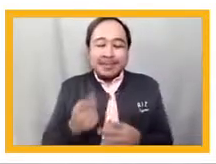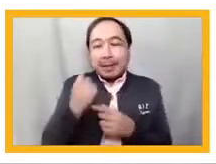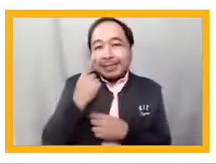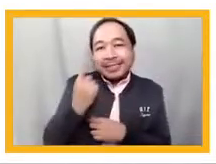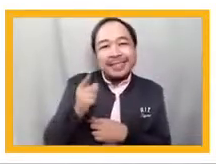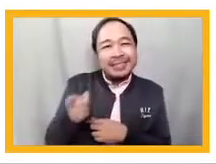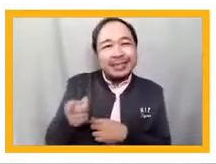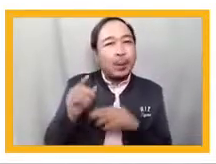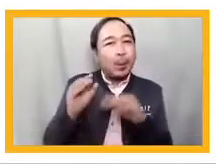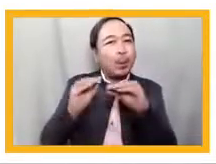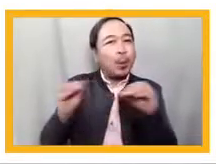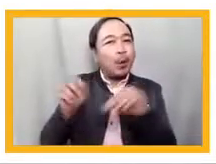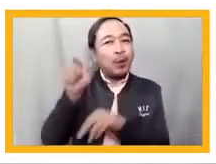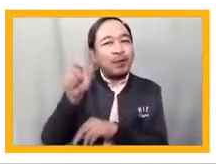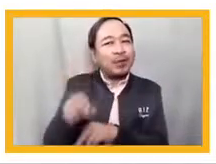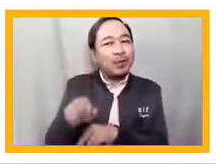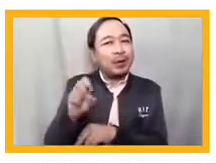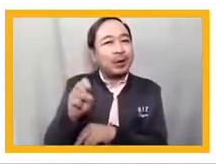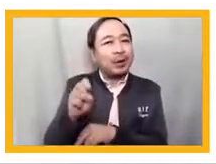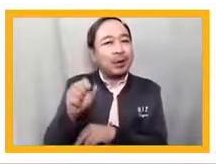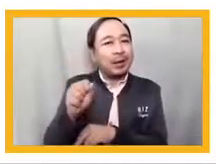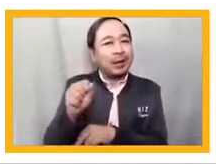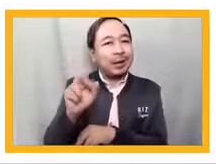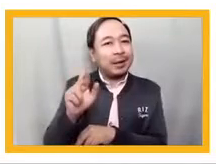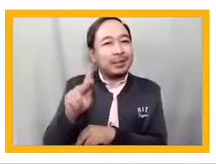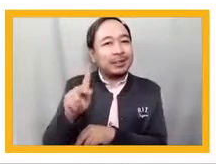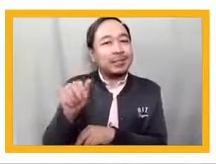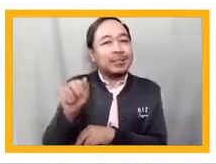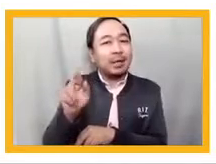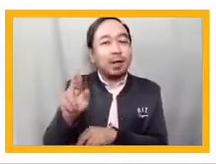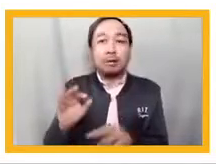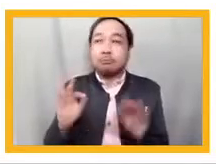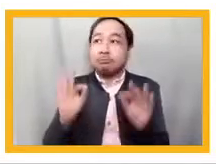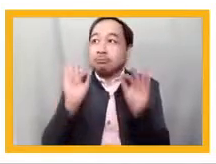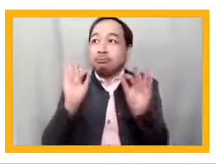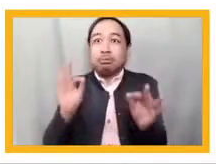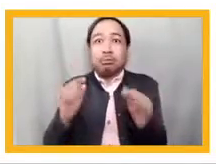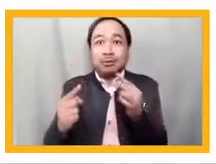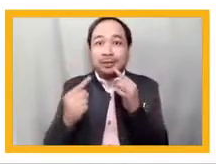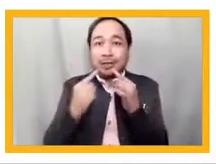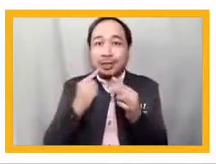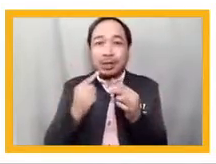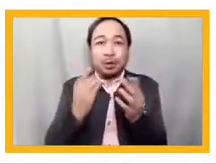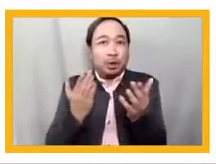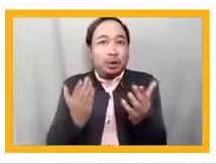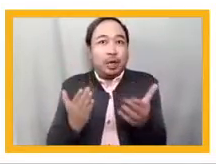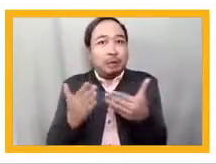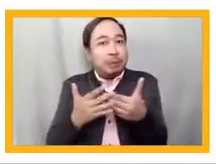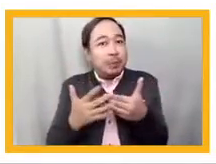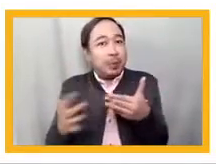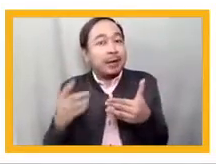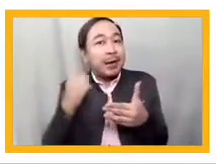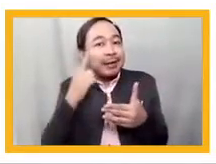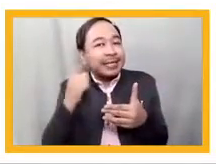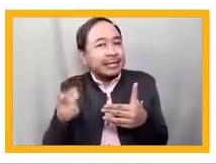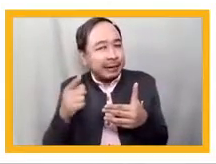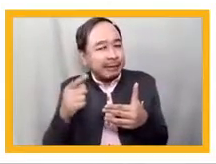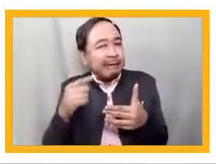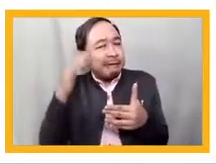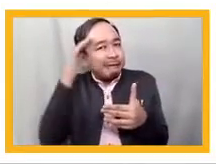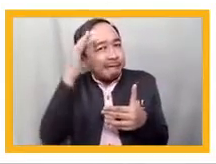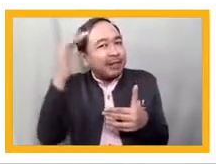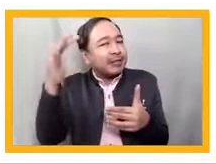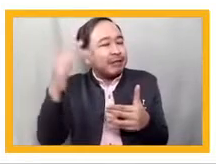very well for a very technical discussion today, but I think also a quite philosophical discussion. We